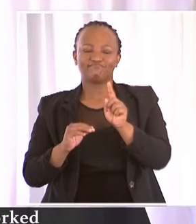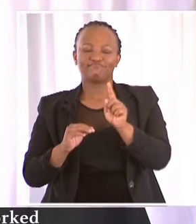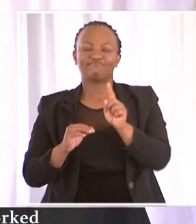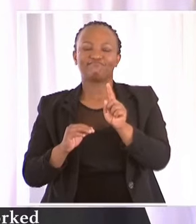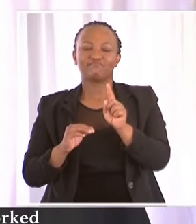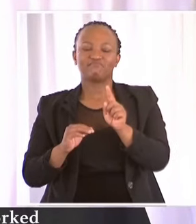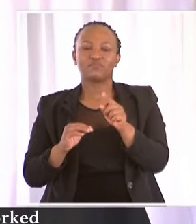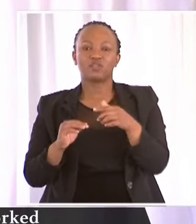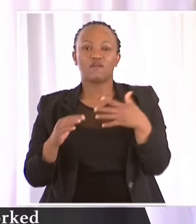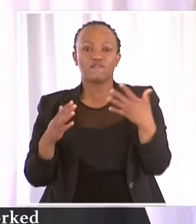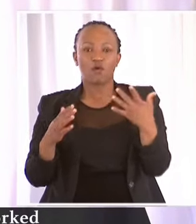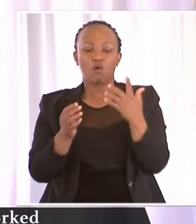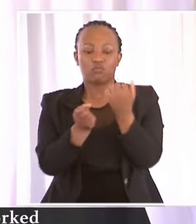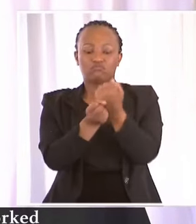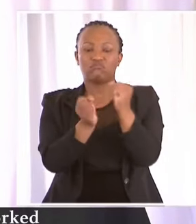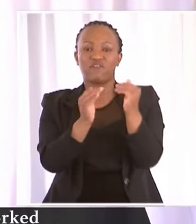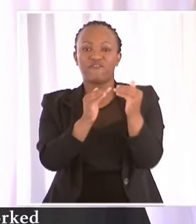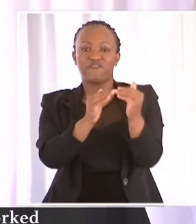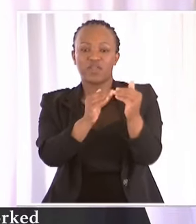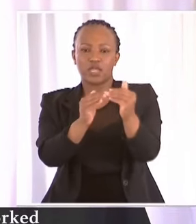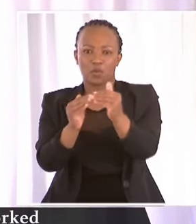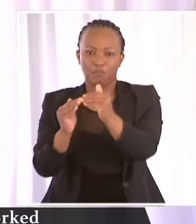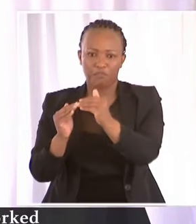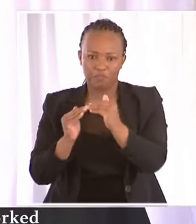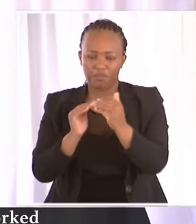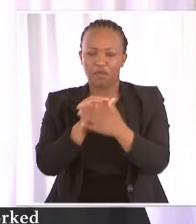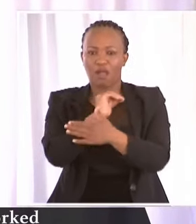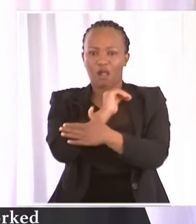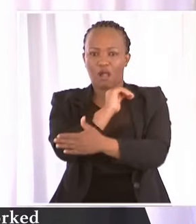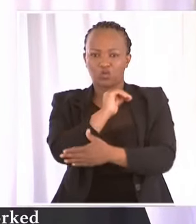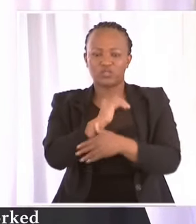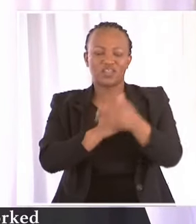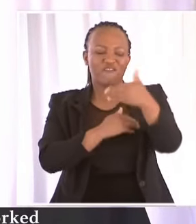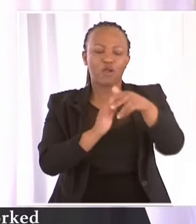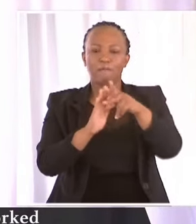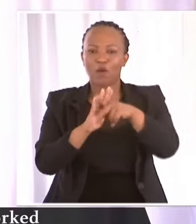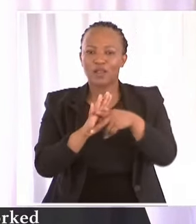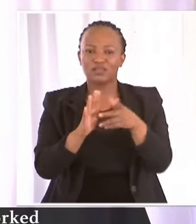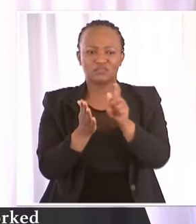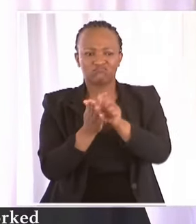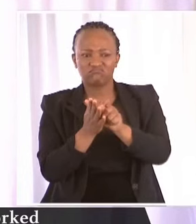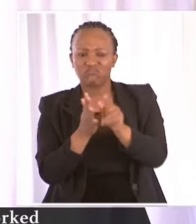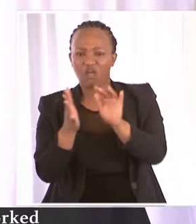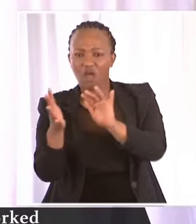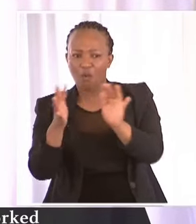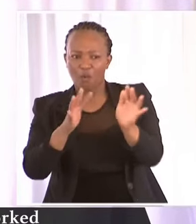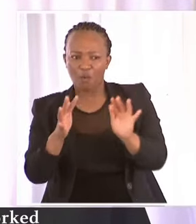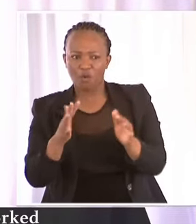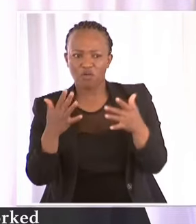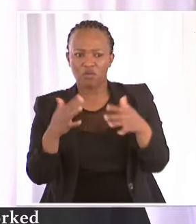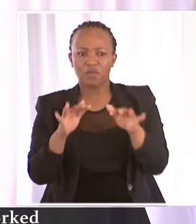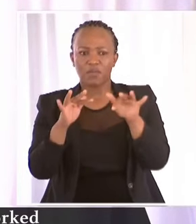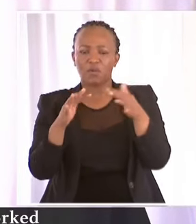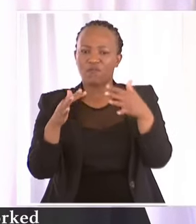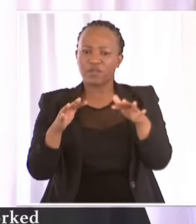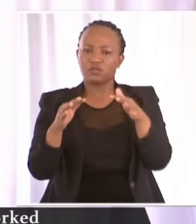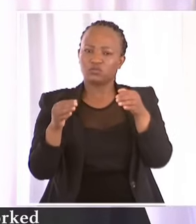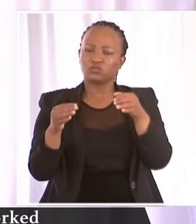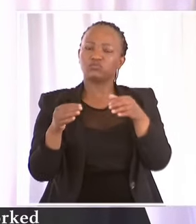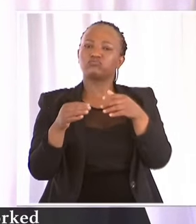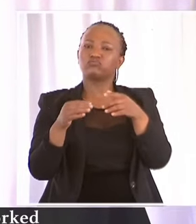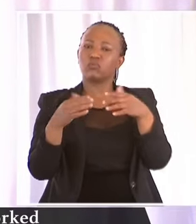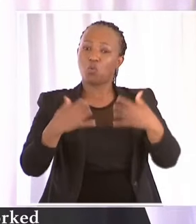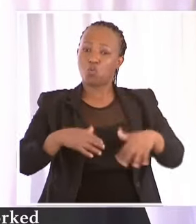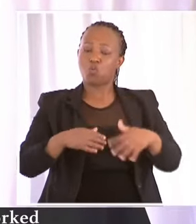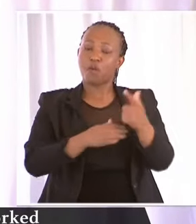of the evolution of our country's foreign policy and those who enriched it. This